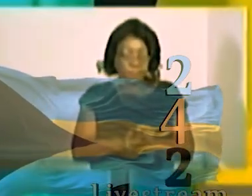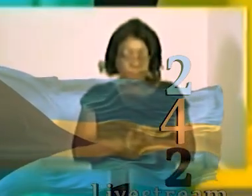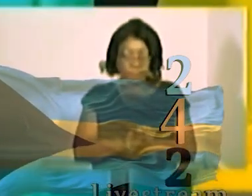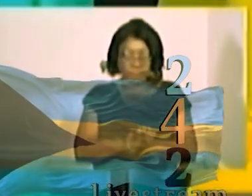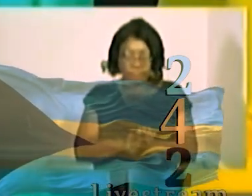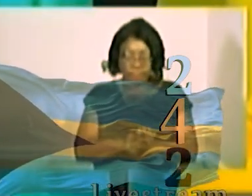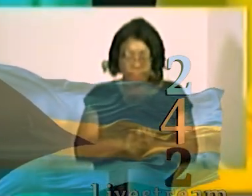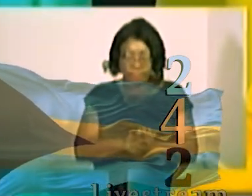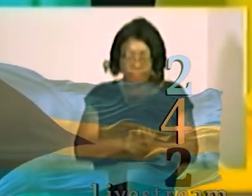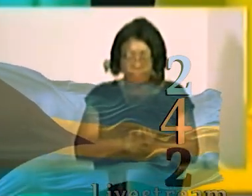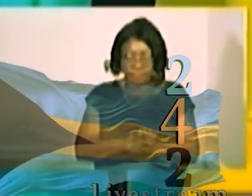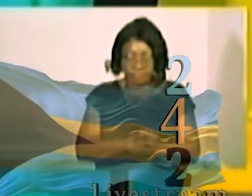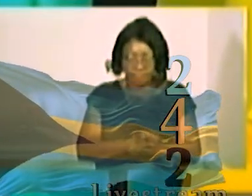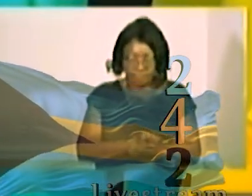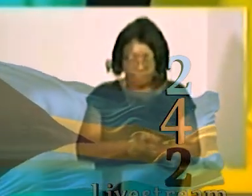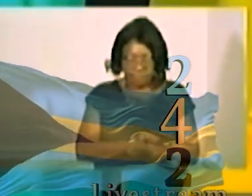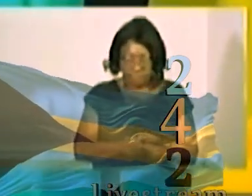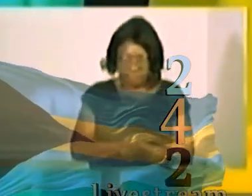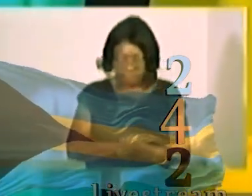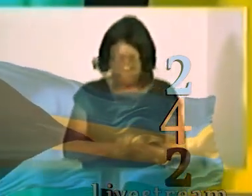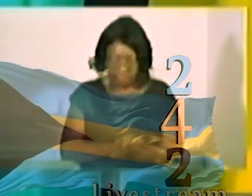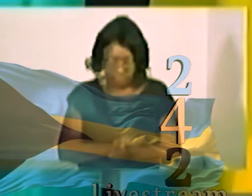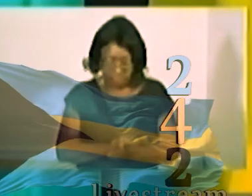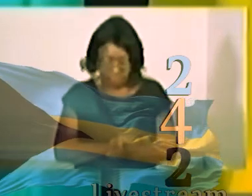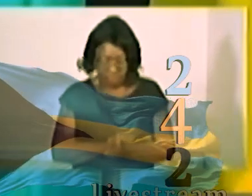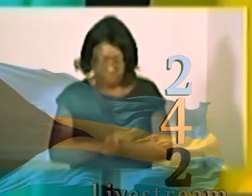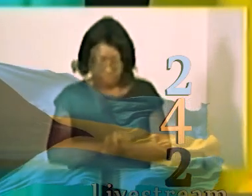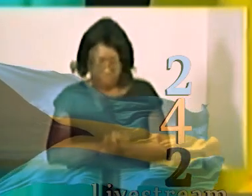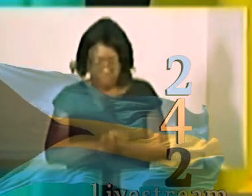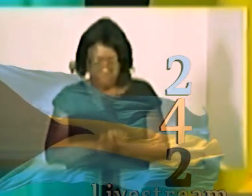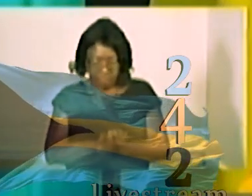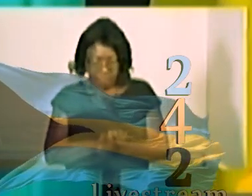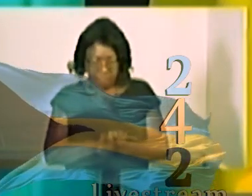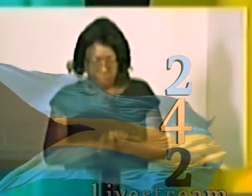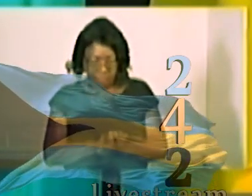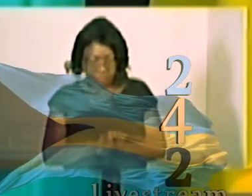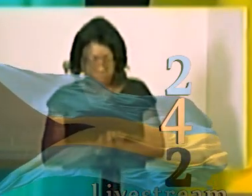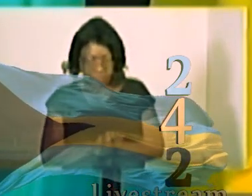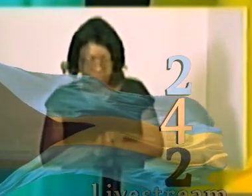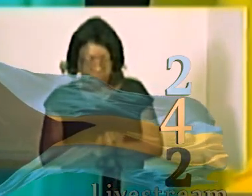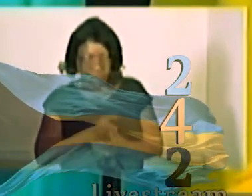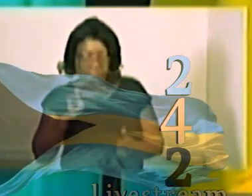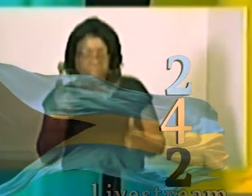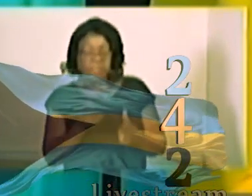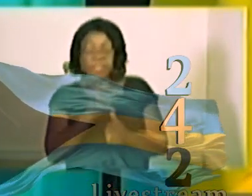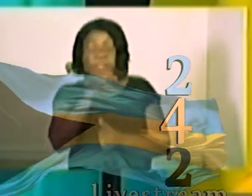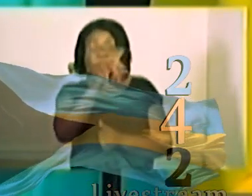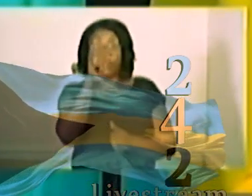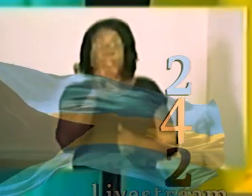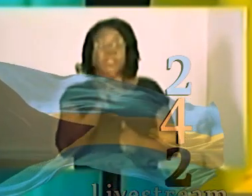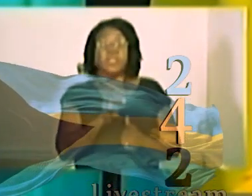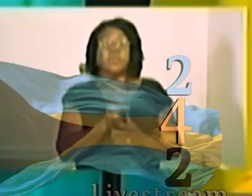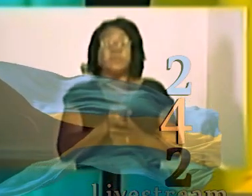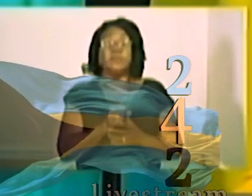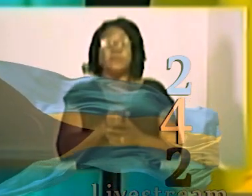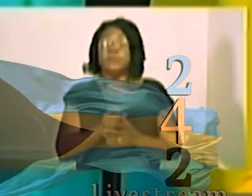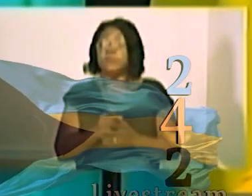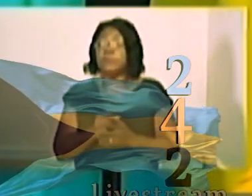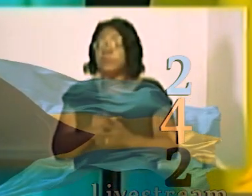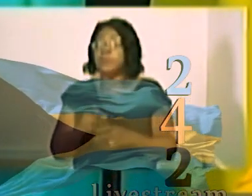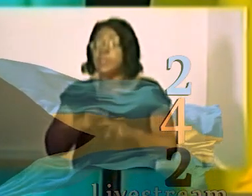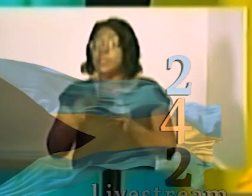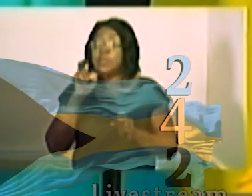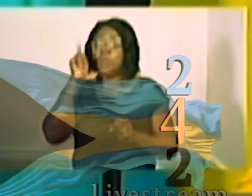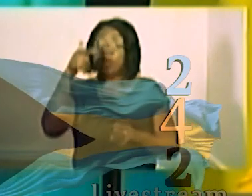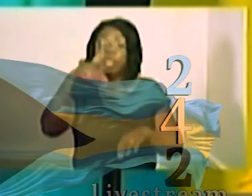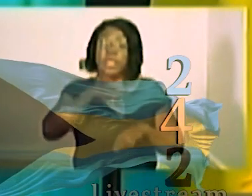Do you have a second question? Yes, Dr. Regis. And just a follow-up, very close to that one. So